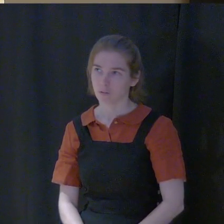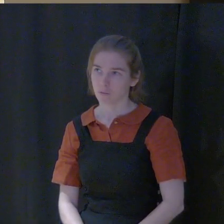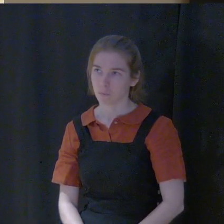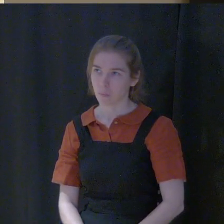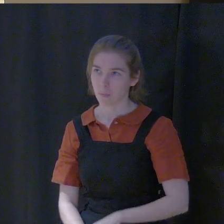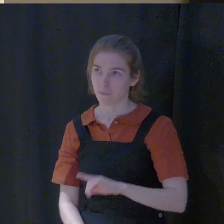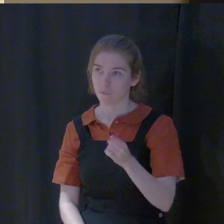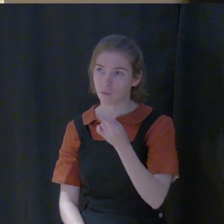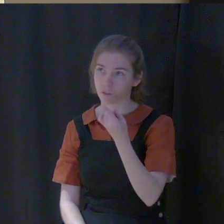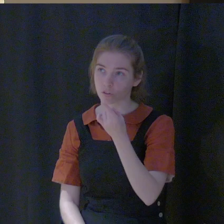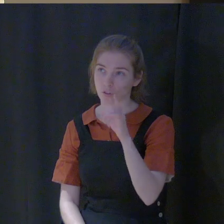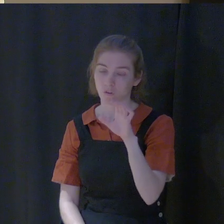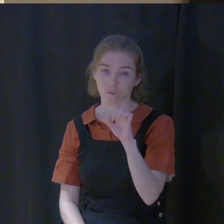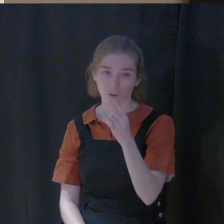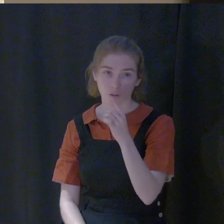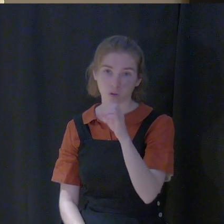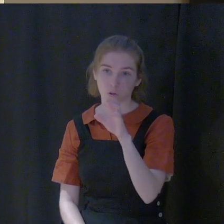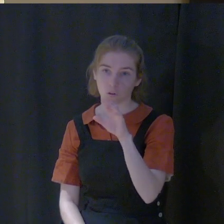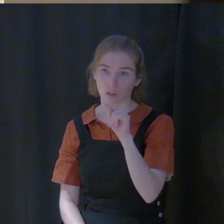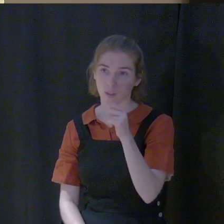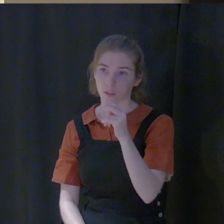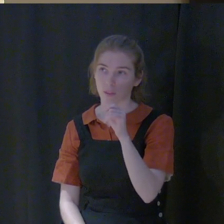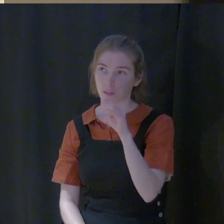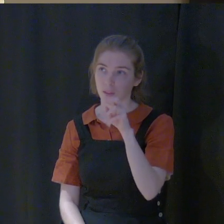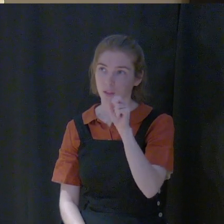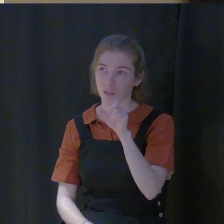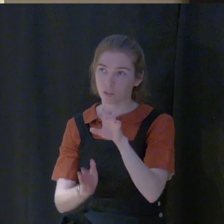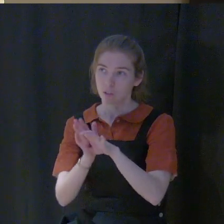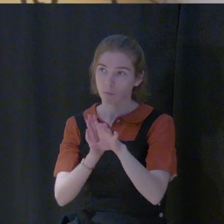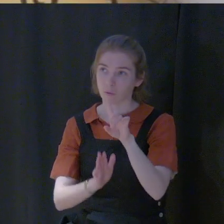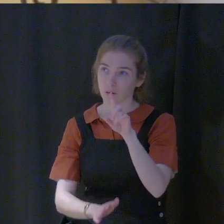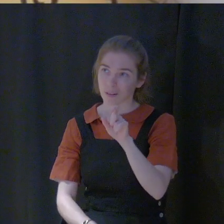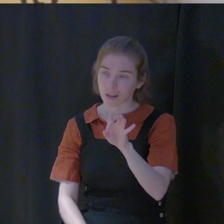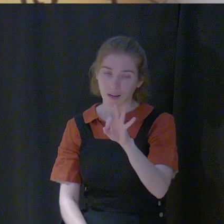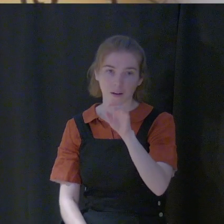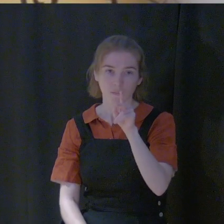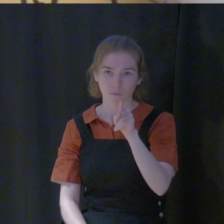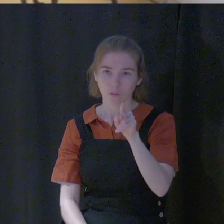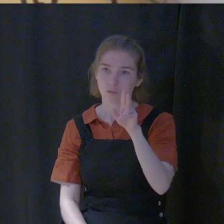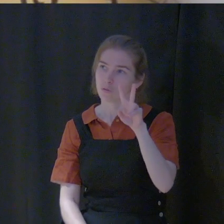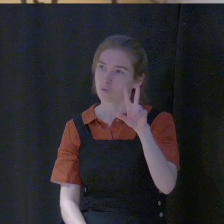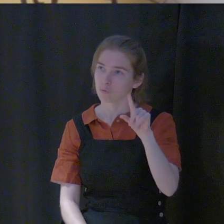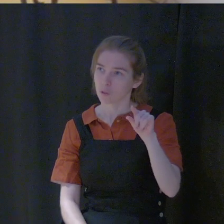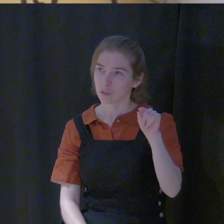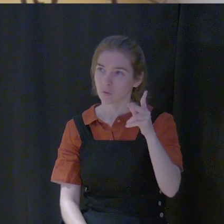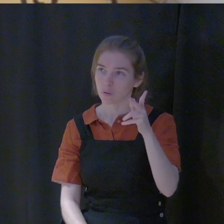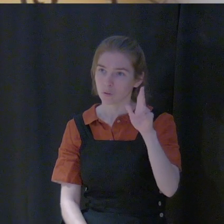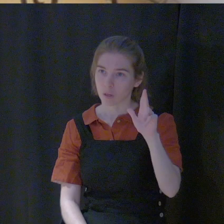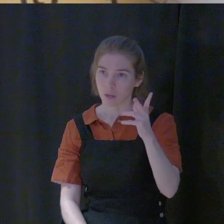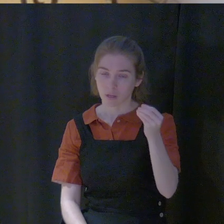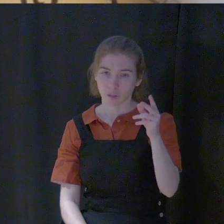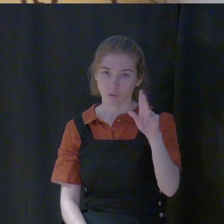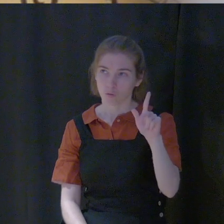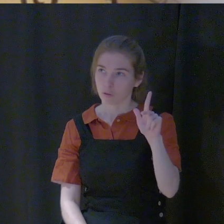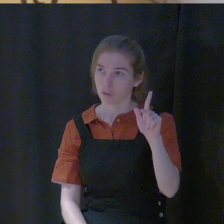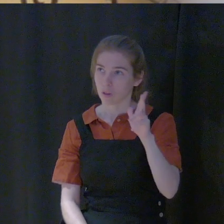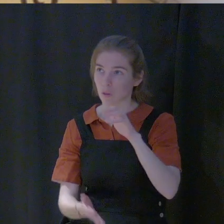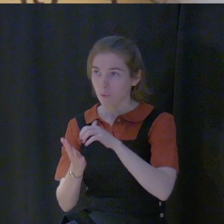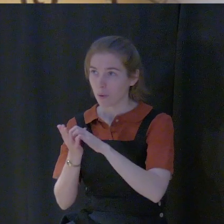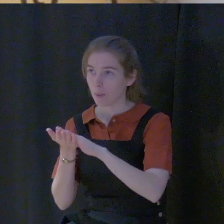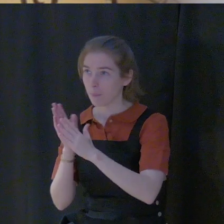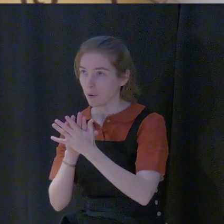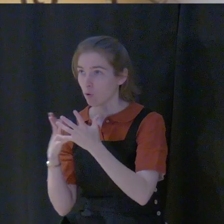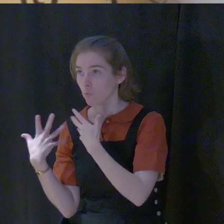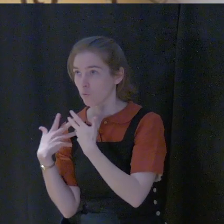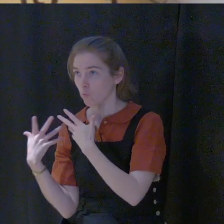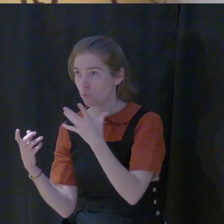1 Corinthians chapter 9, verses 22 and 23 says, to the weak I became weak that I might win the